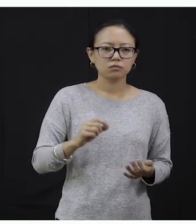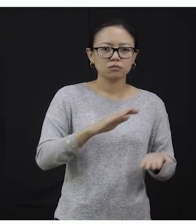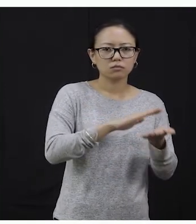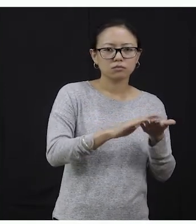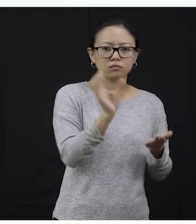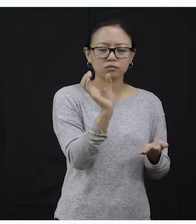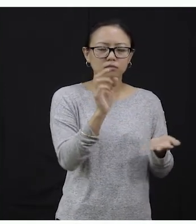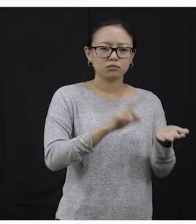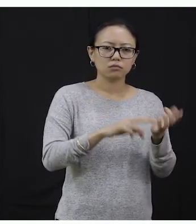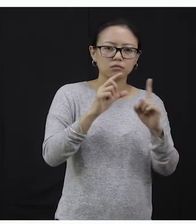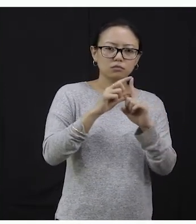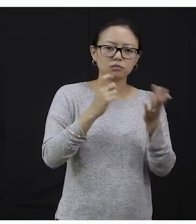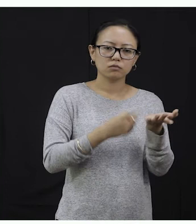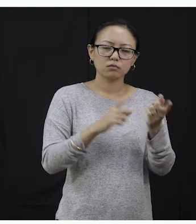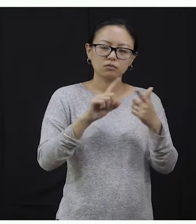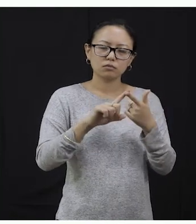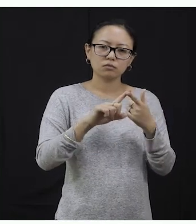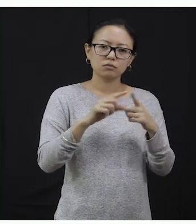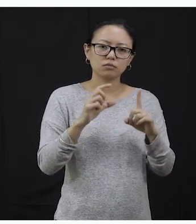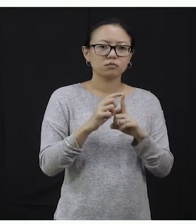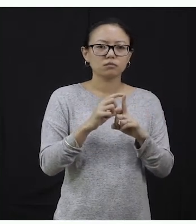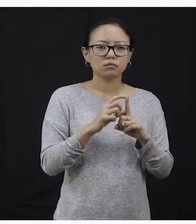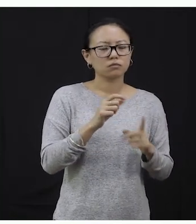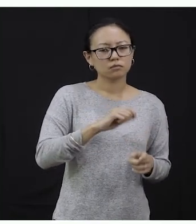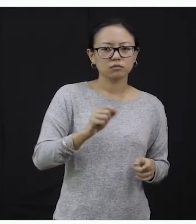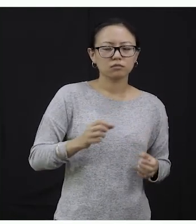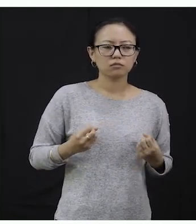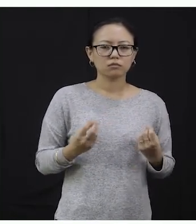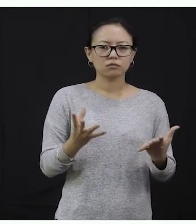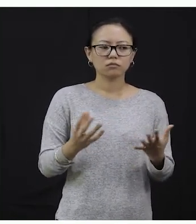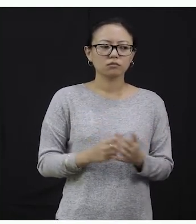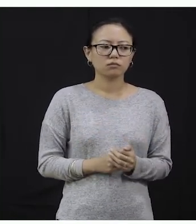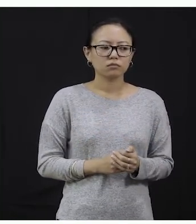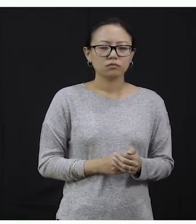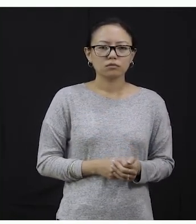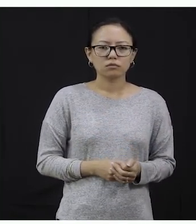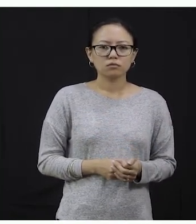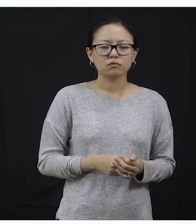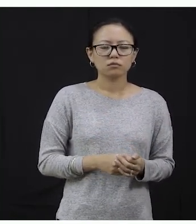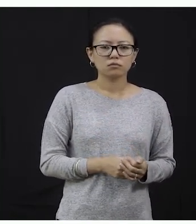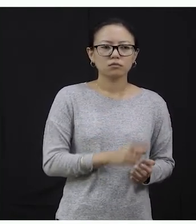into 100 is 100. It is given there. So you start writing from 100. 100 plus